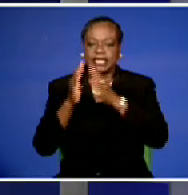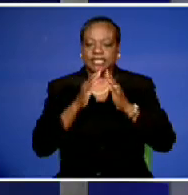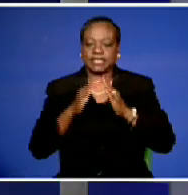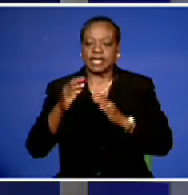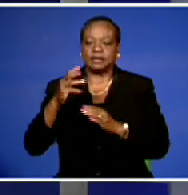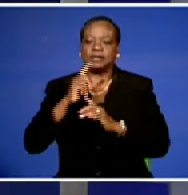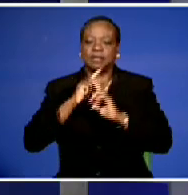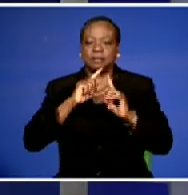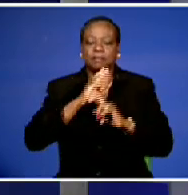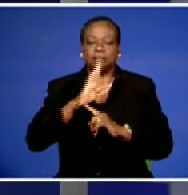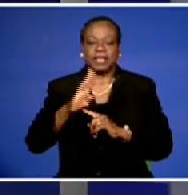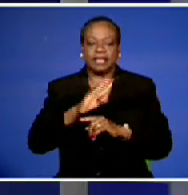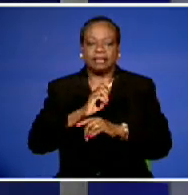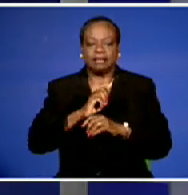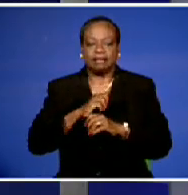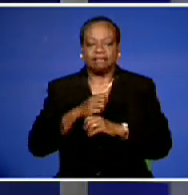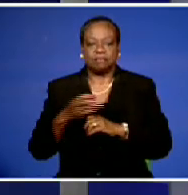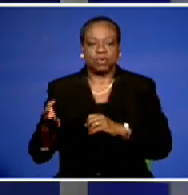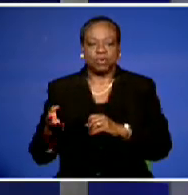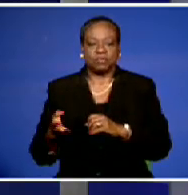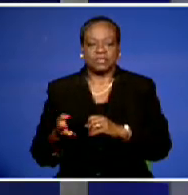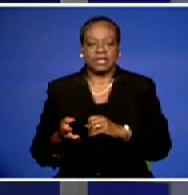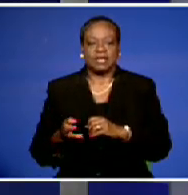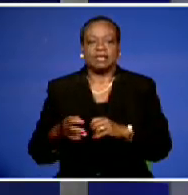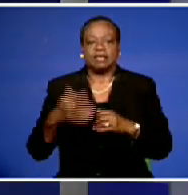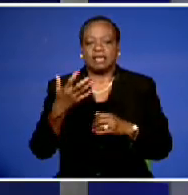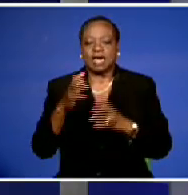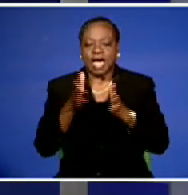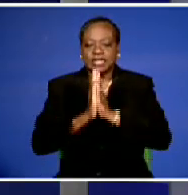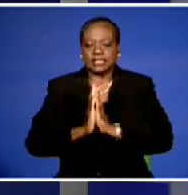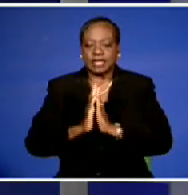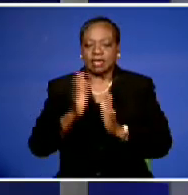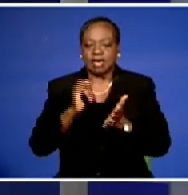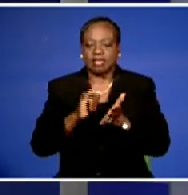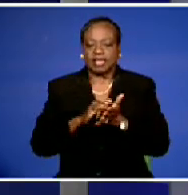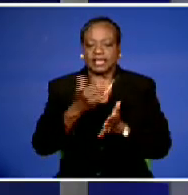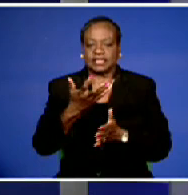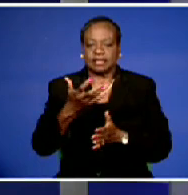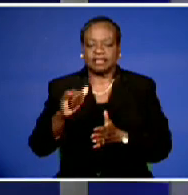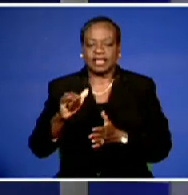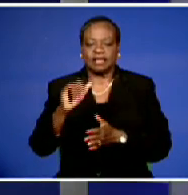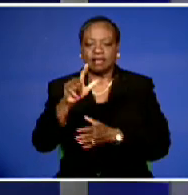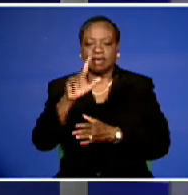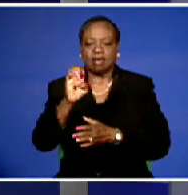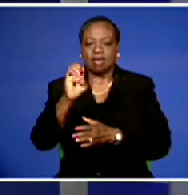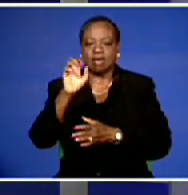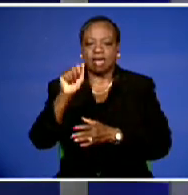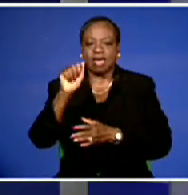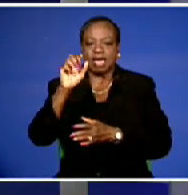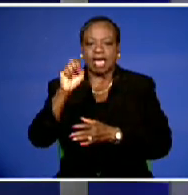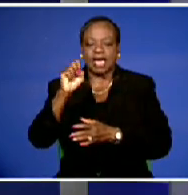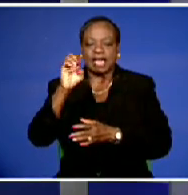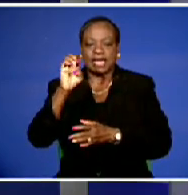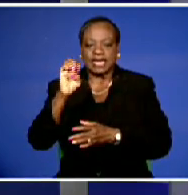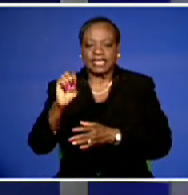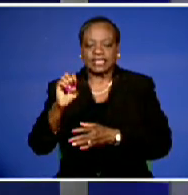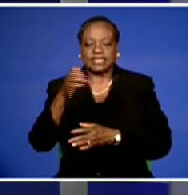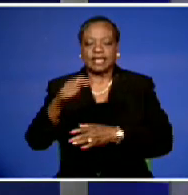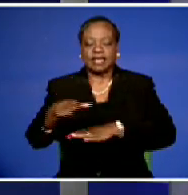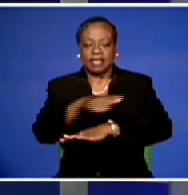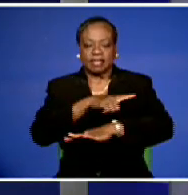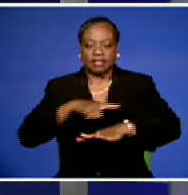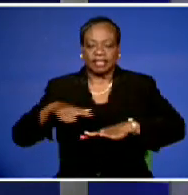lease or buy the properties where they've lived for years, insisting that they haven't had time to prepare and are wary of losing